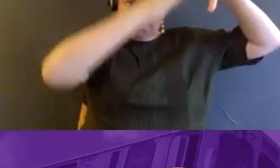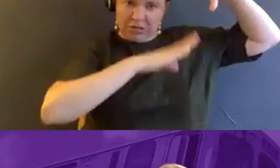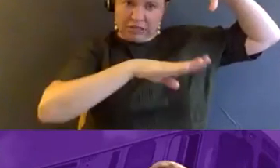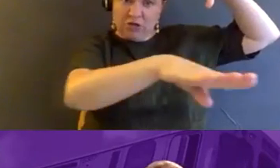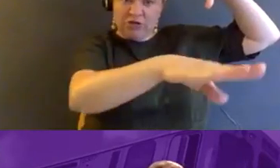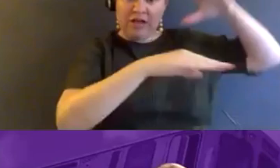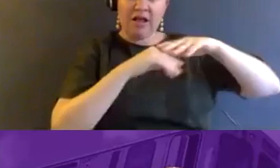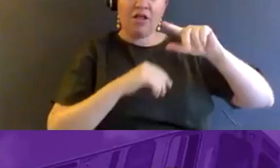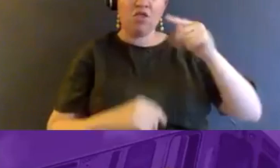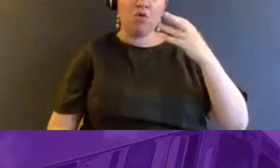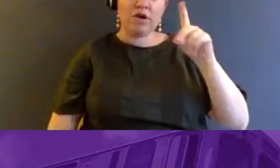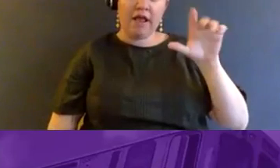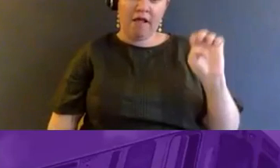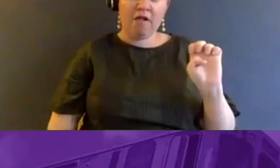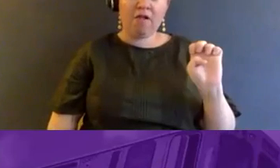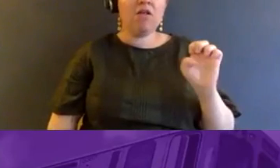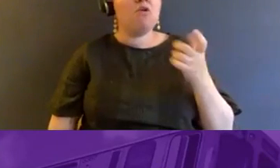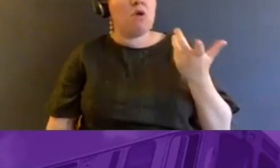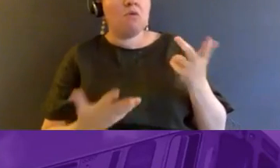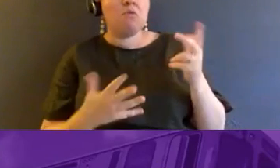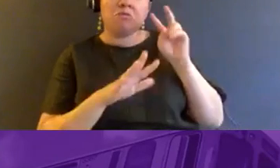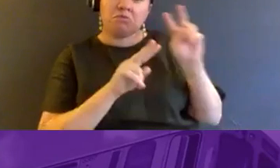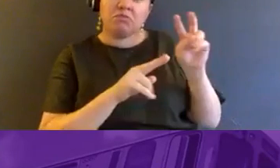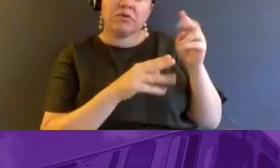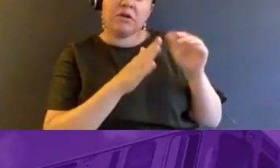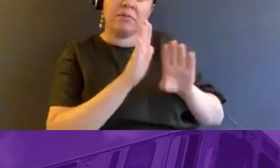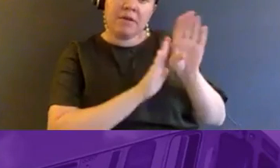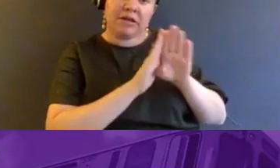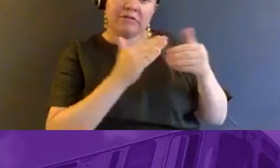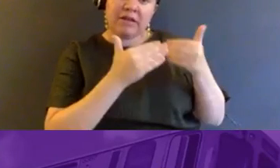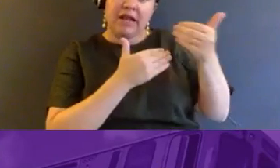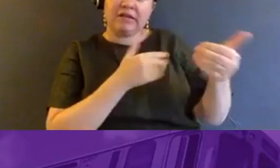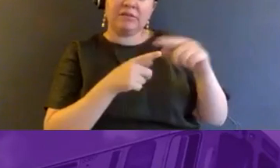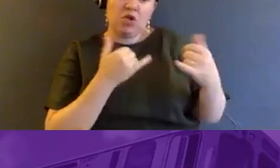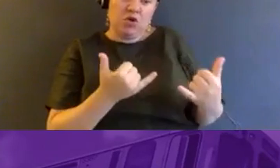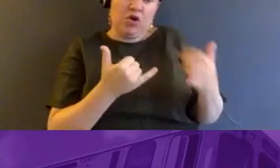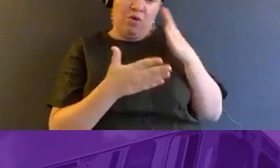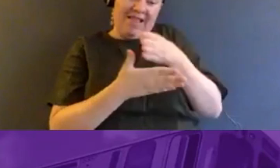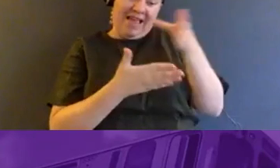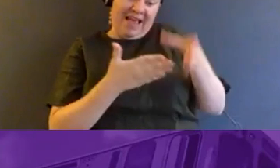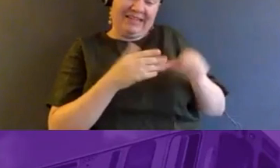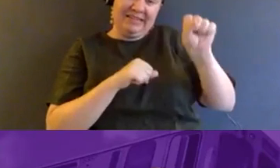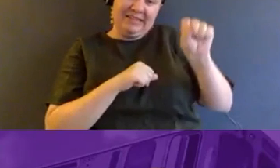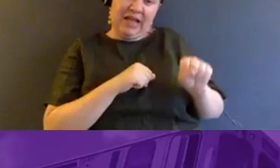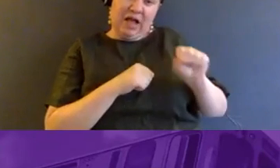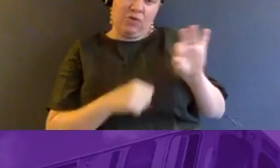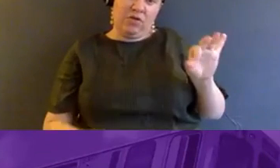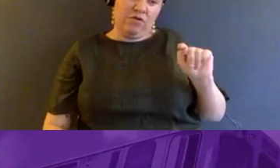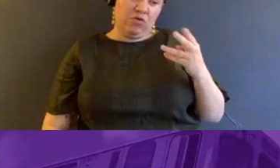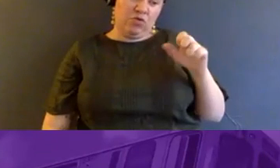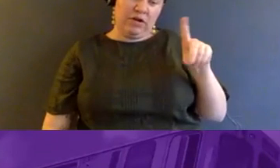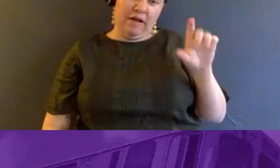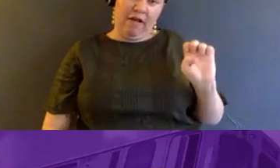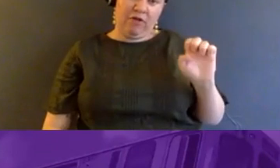Well, we look forward to building the next phase of this project, but the current phase will end south of Thorndale in the area of the new